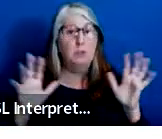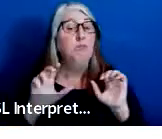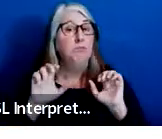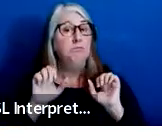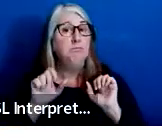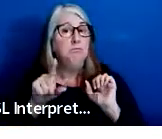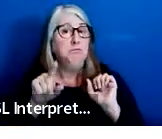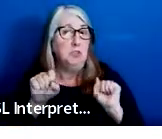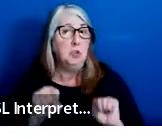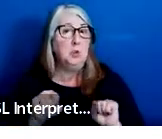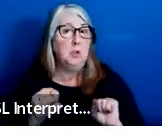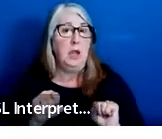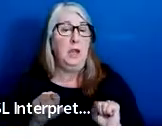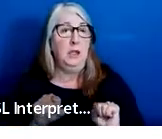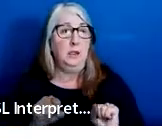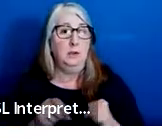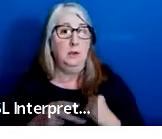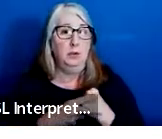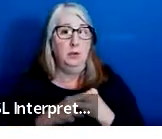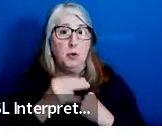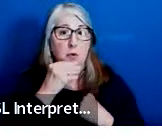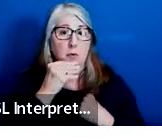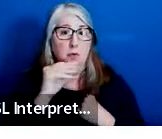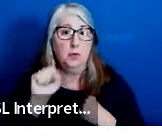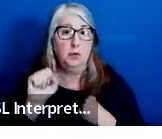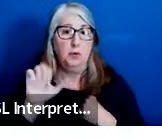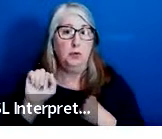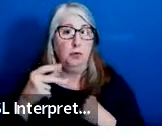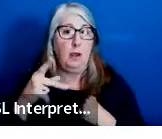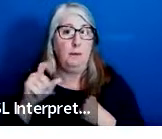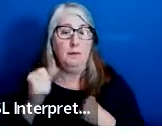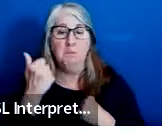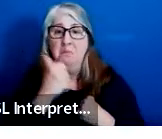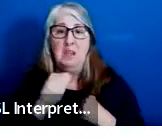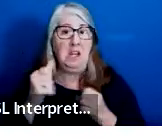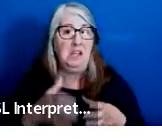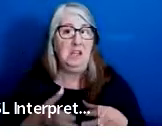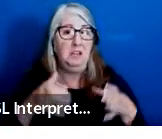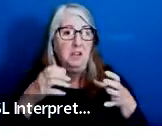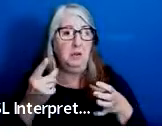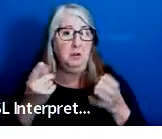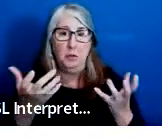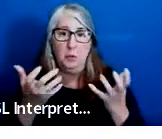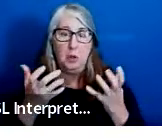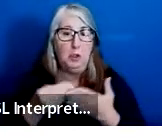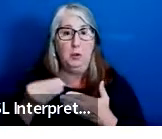actually store your food scraps in any container that you choose. You can